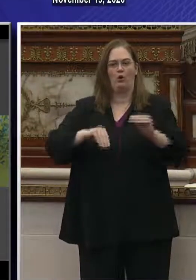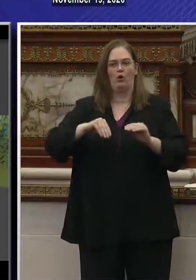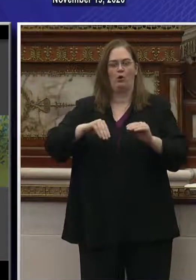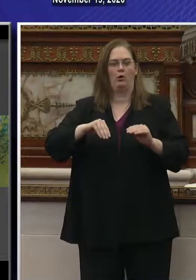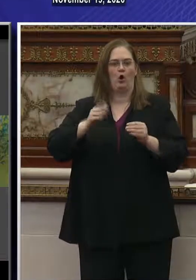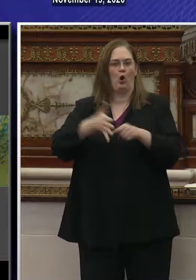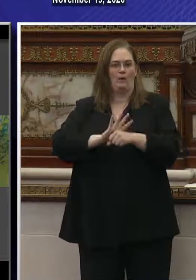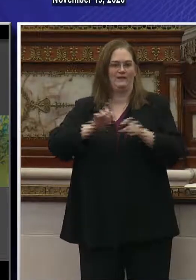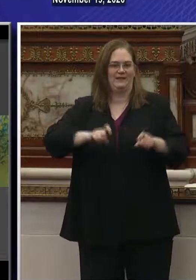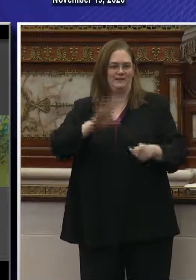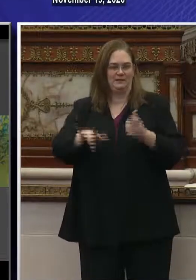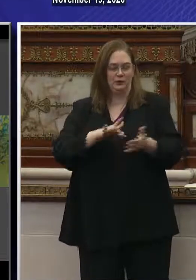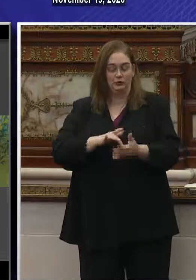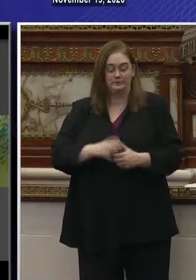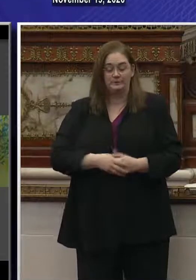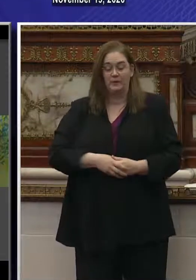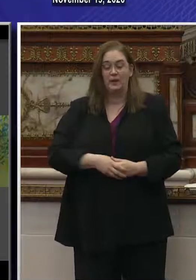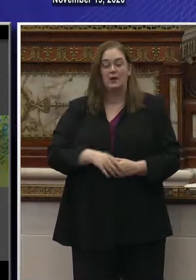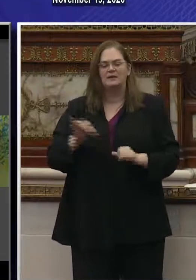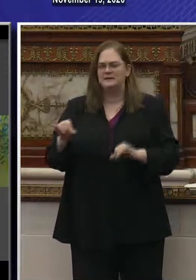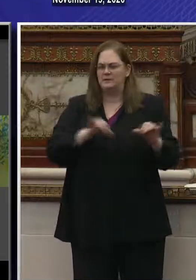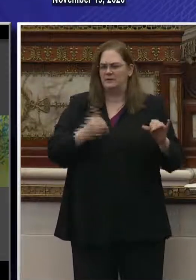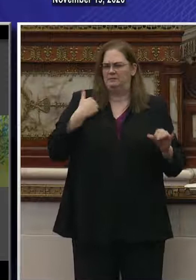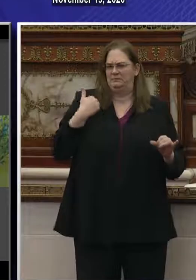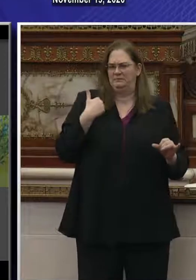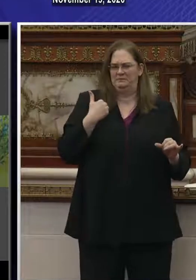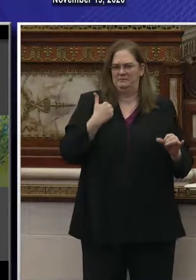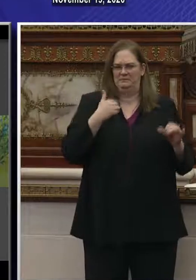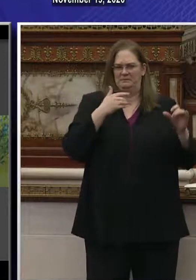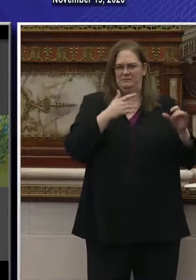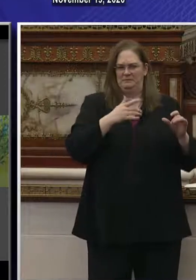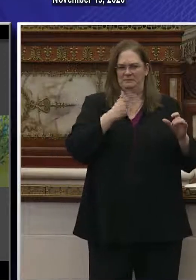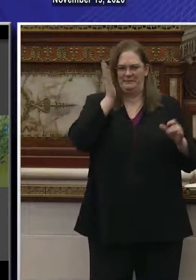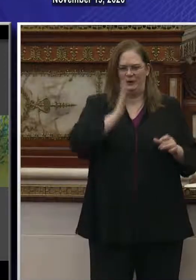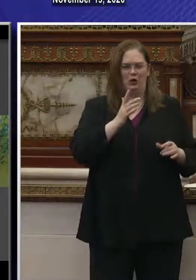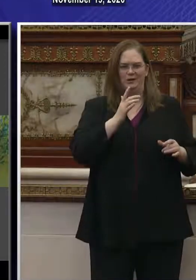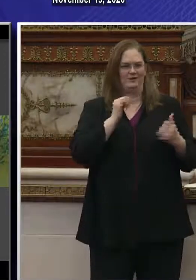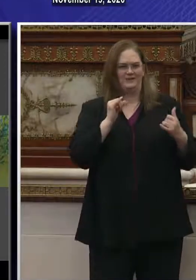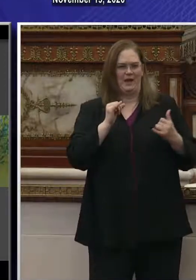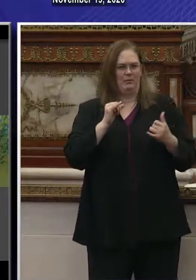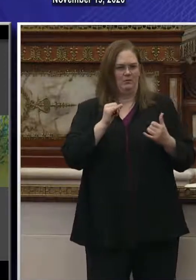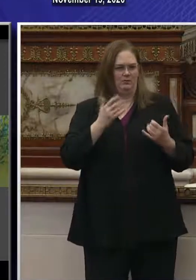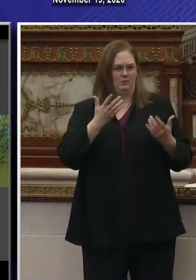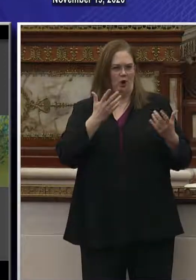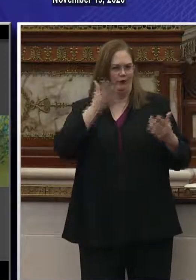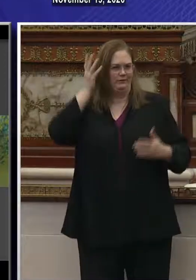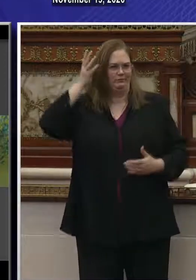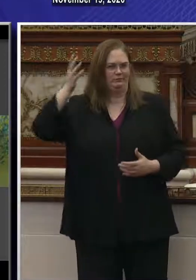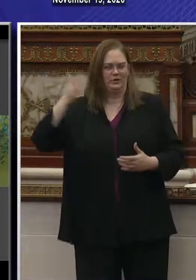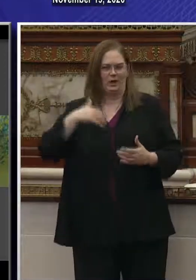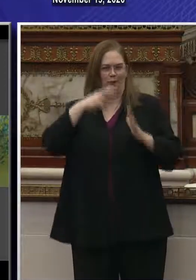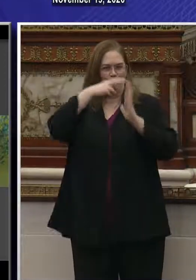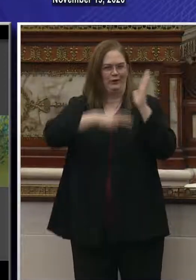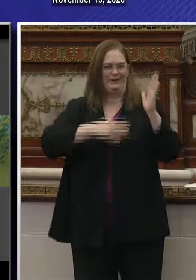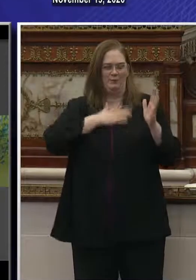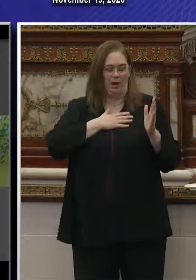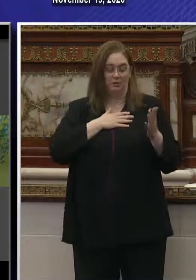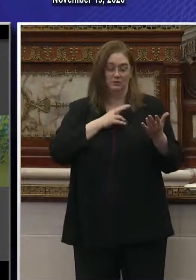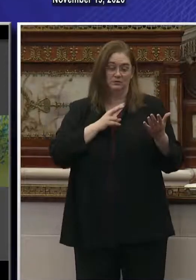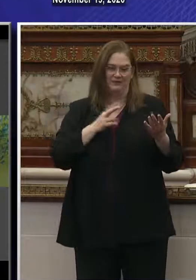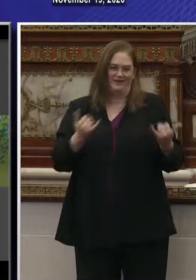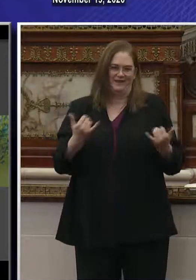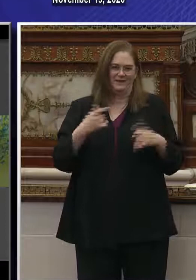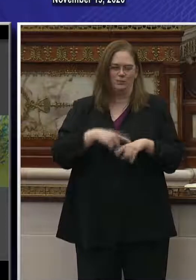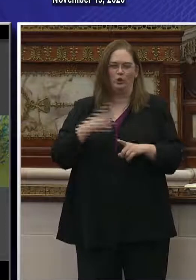And I think, much like the previous speaker, given the lateness of the hour, I'm not going to just read my testimony. It's a little on the dull side at